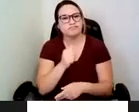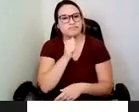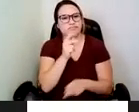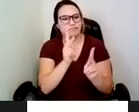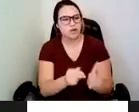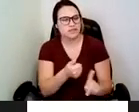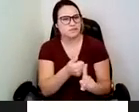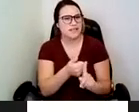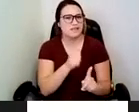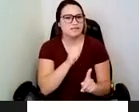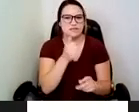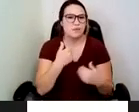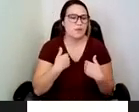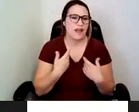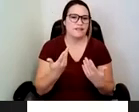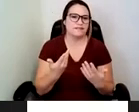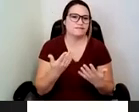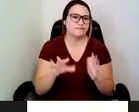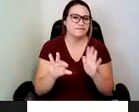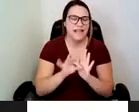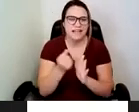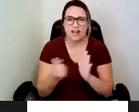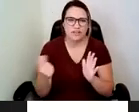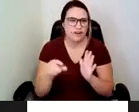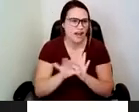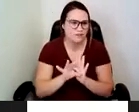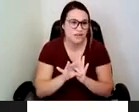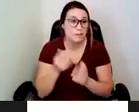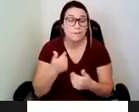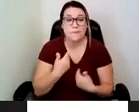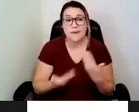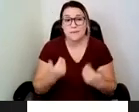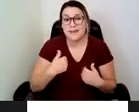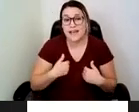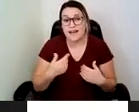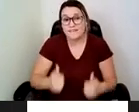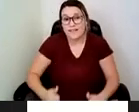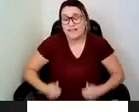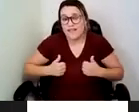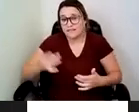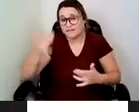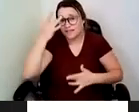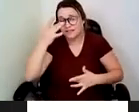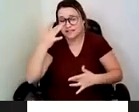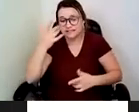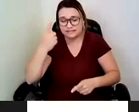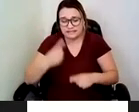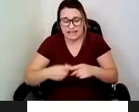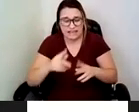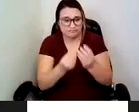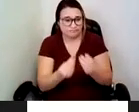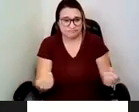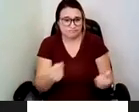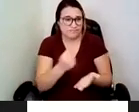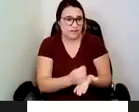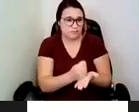they may have a life-limiting illness and there's no longer life-prolonging therapy, an unacceptable level of